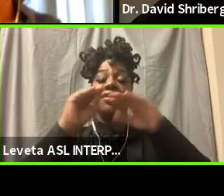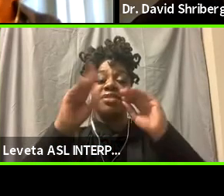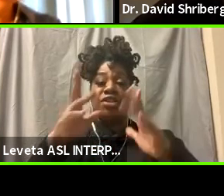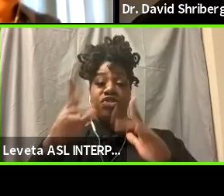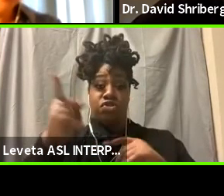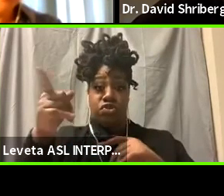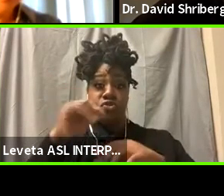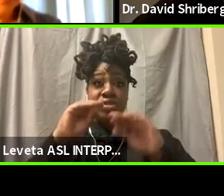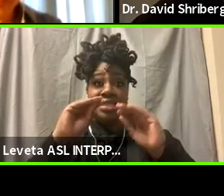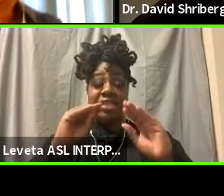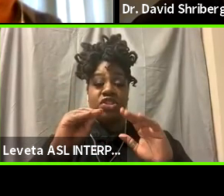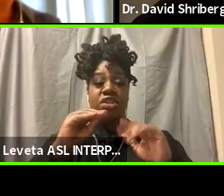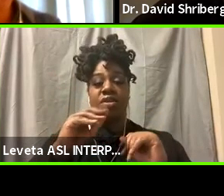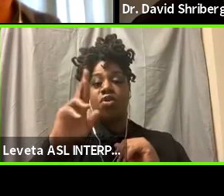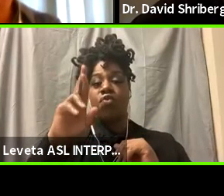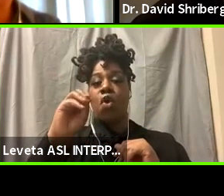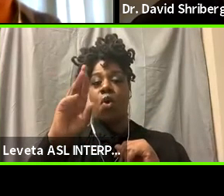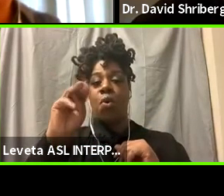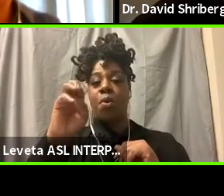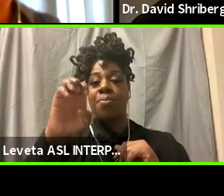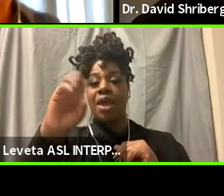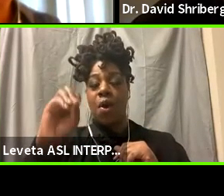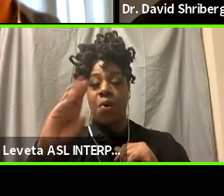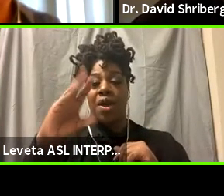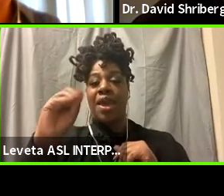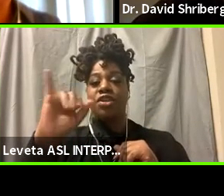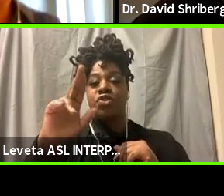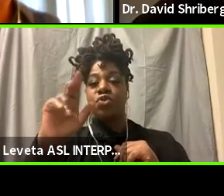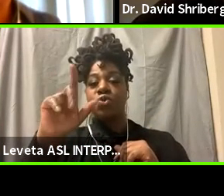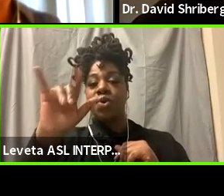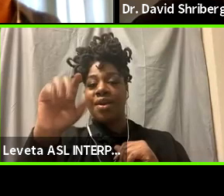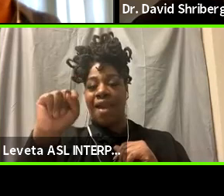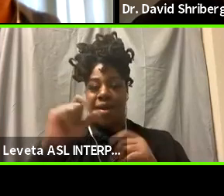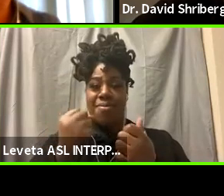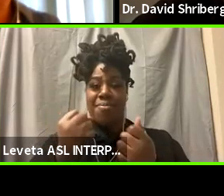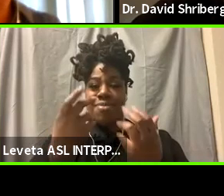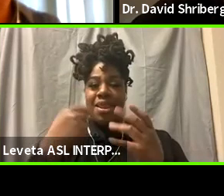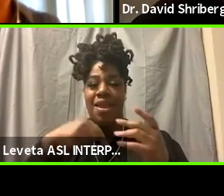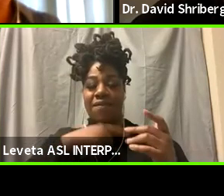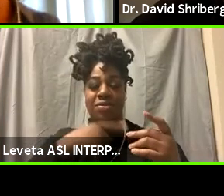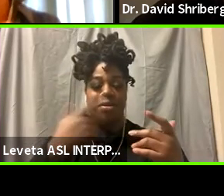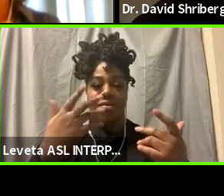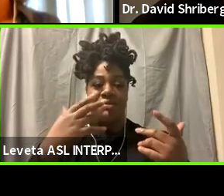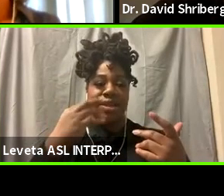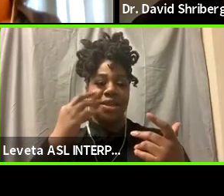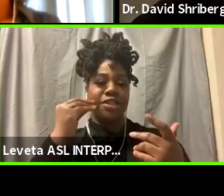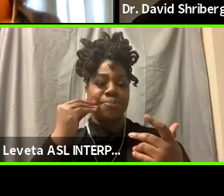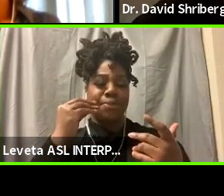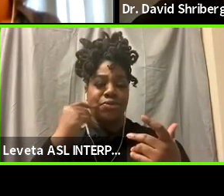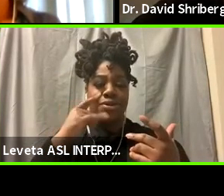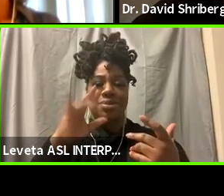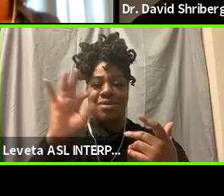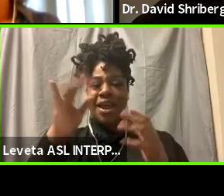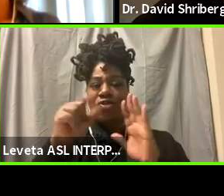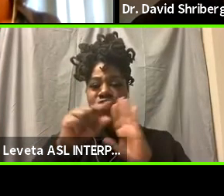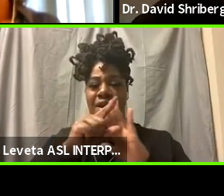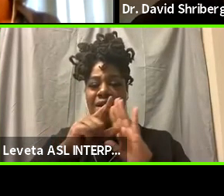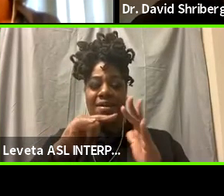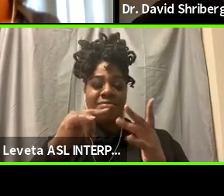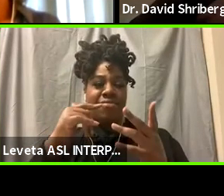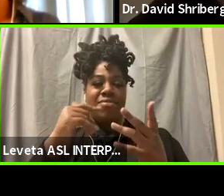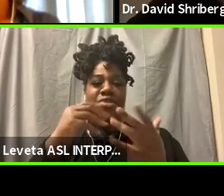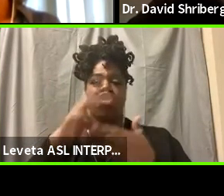you know, and many of us went through it in the state of Maryland in ninth grade. If you're teaching Romeo and Juliet, and this is part